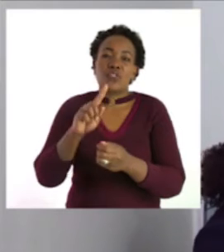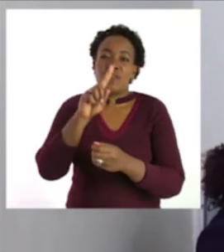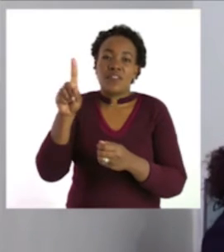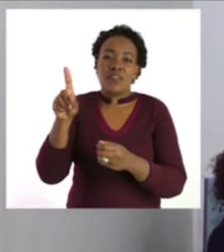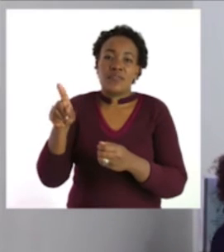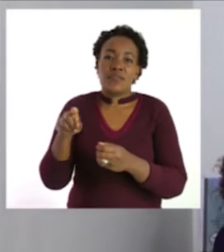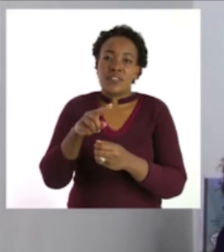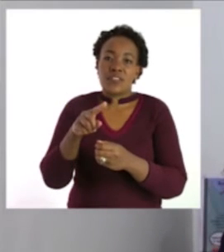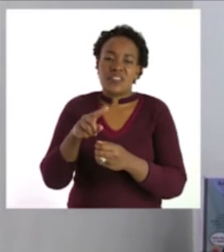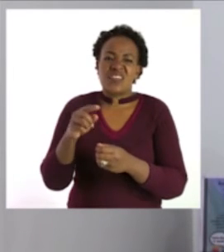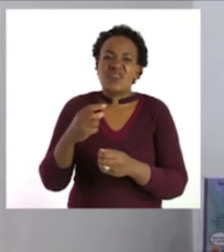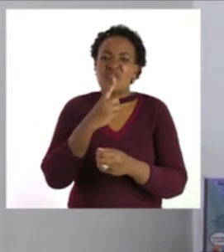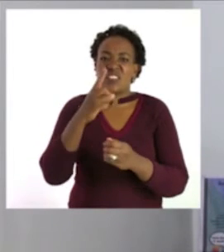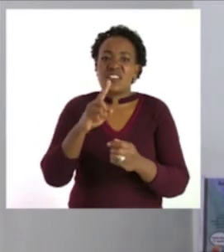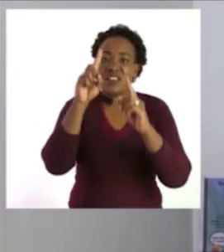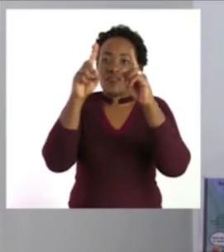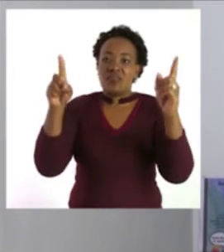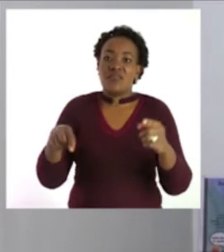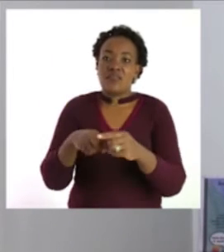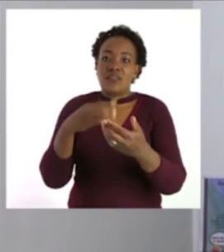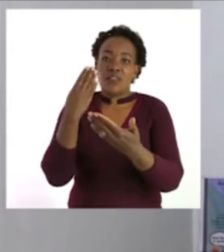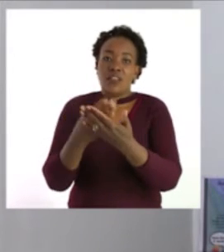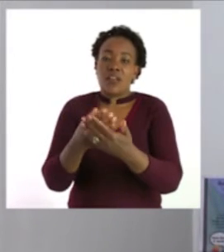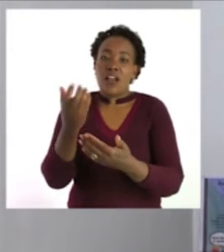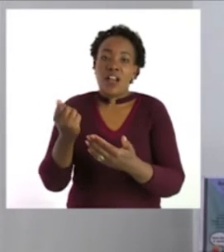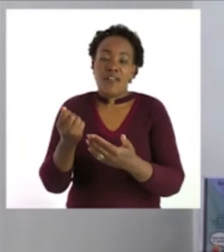I have different pictures here.